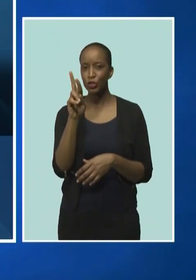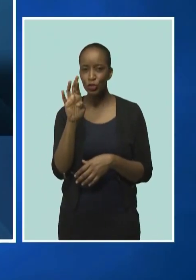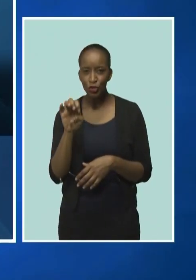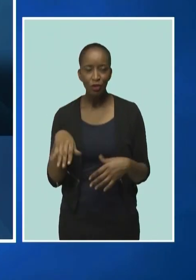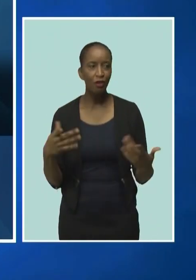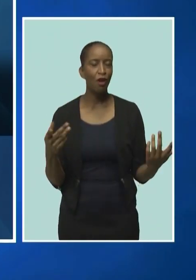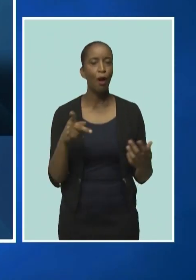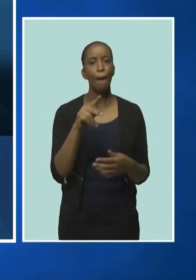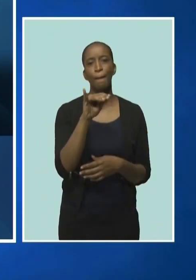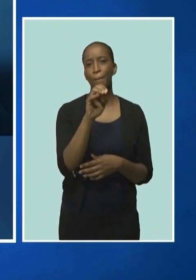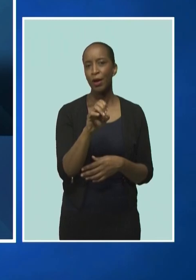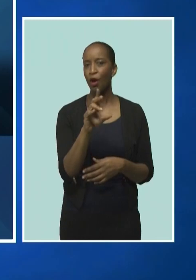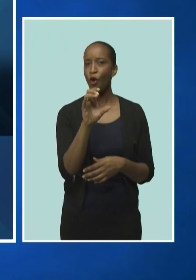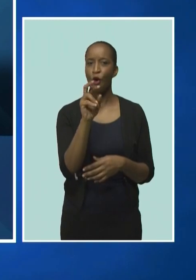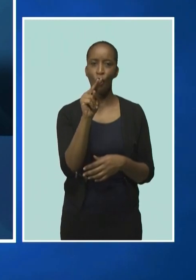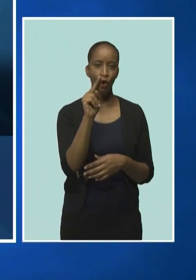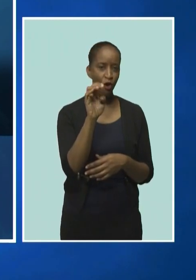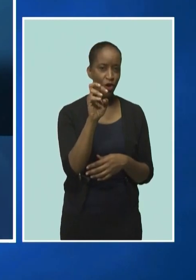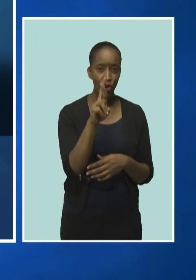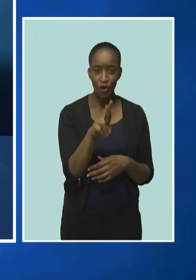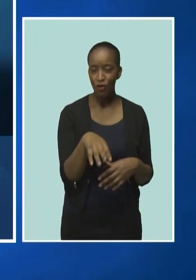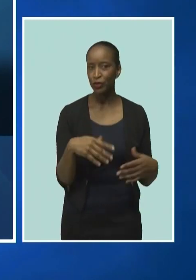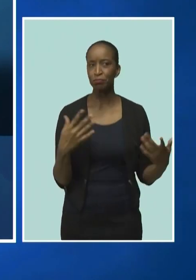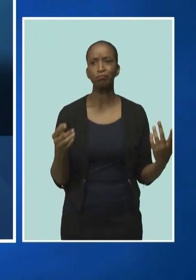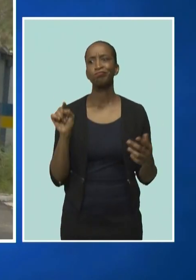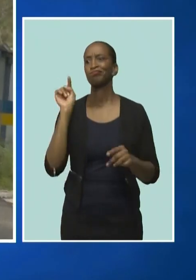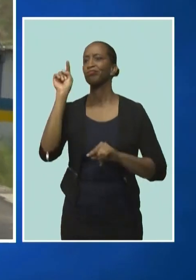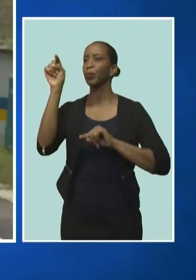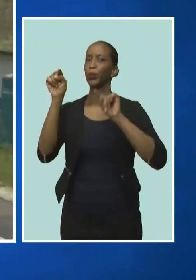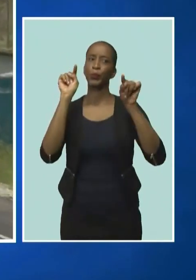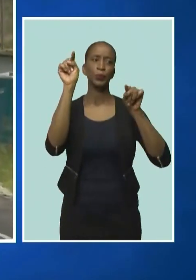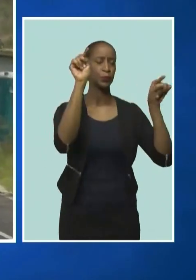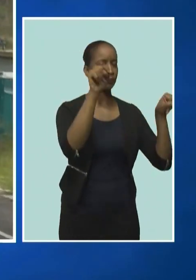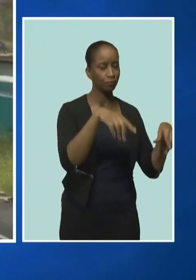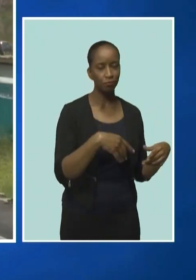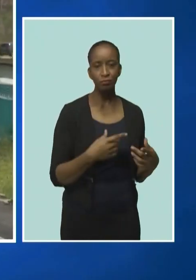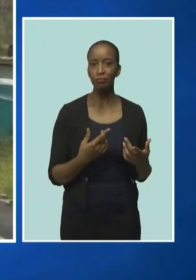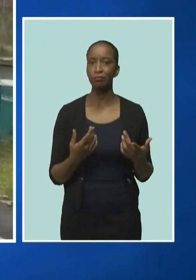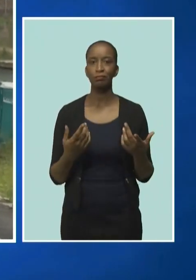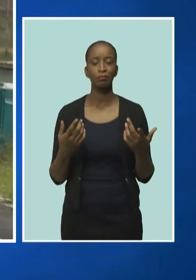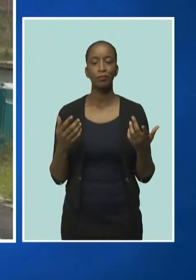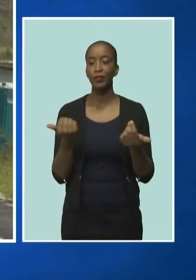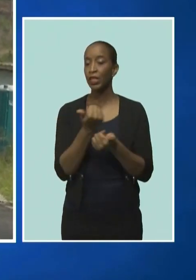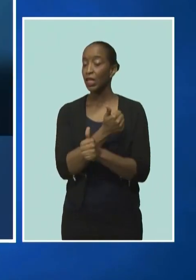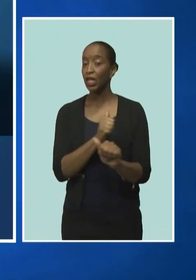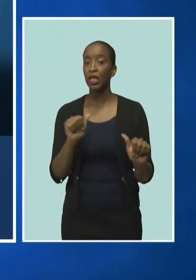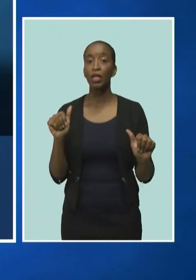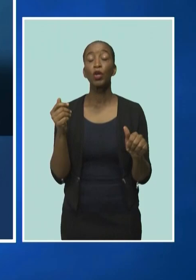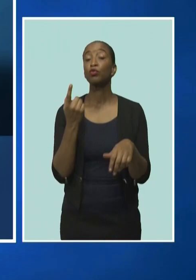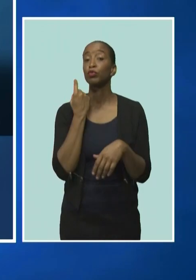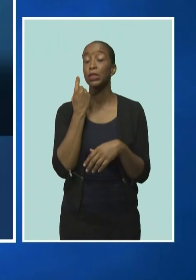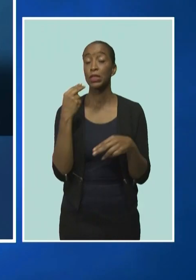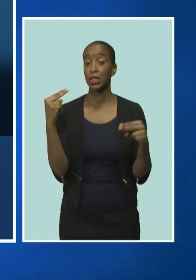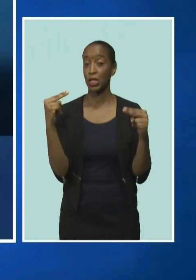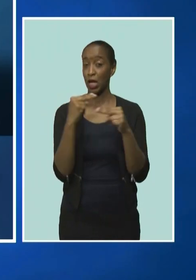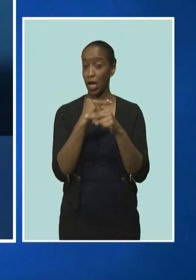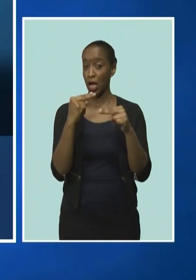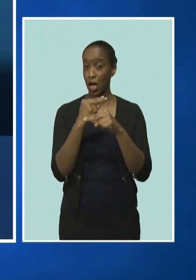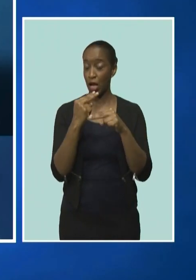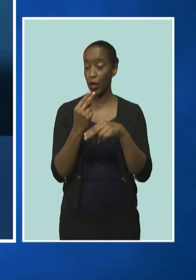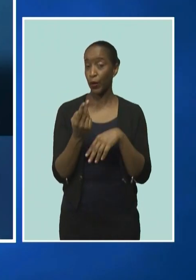mitigation structures at Springvale, Trier Path or Coconut Grove, or major road projects such as the recently